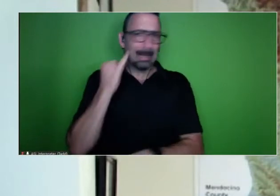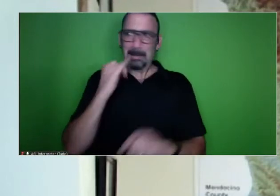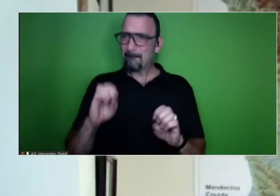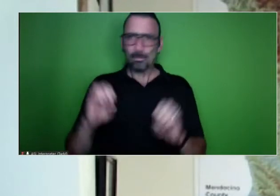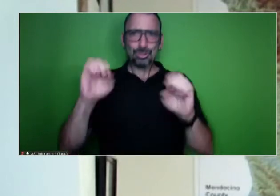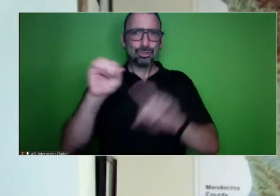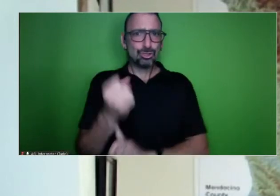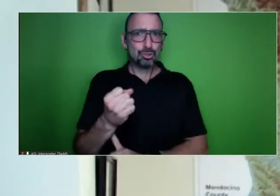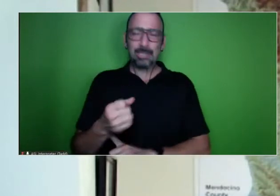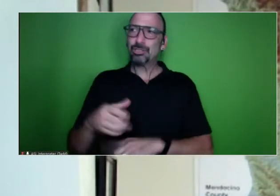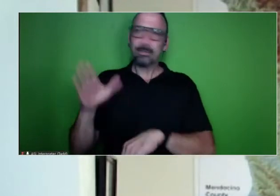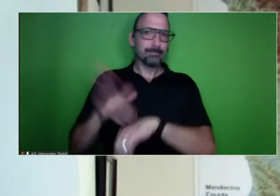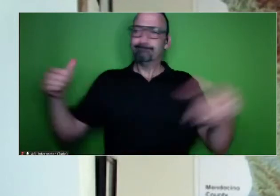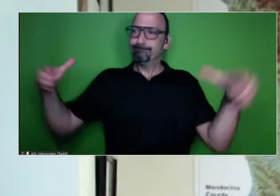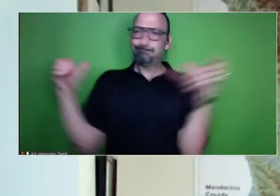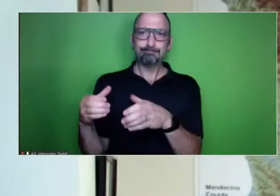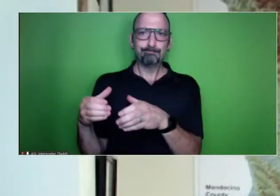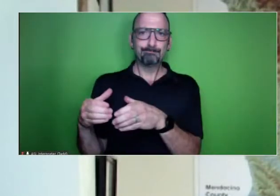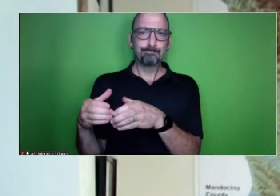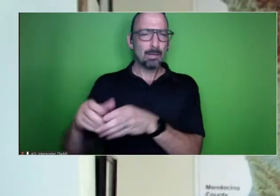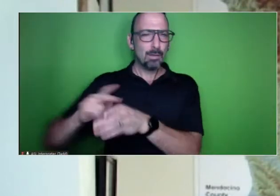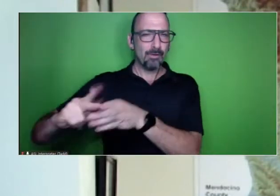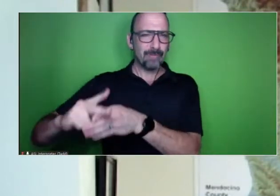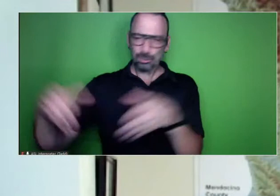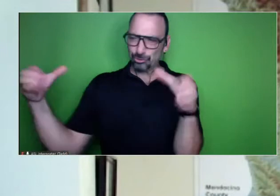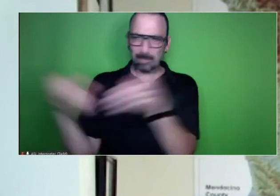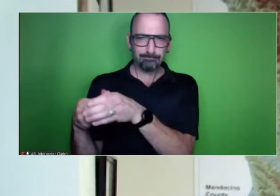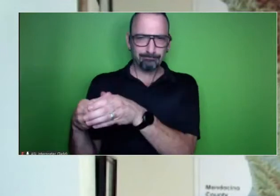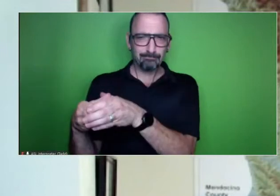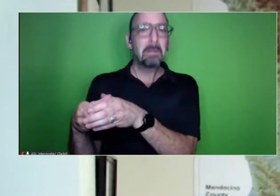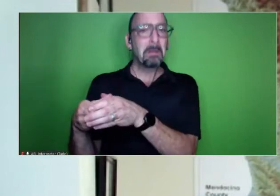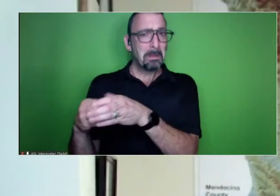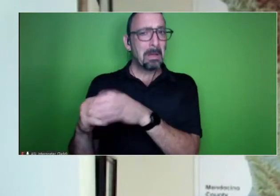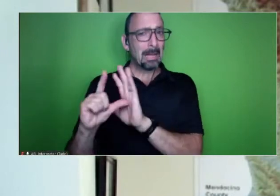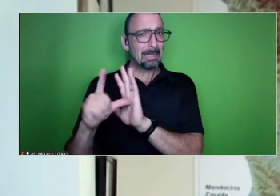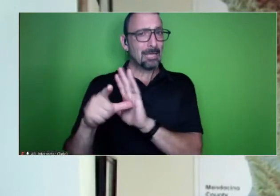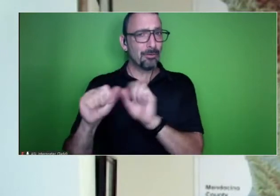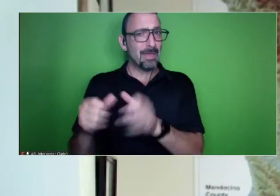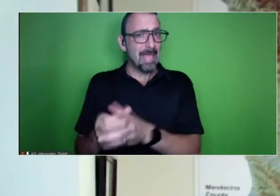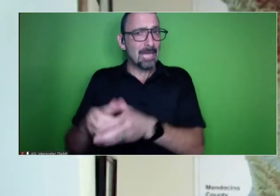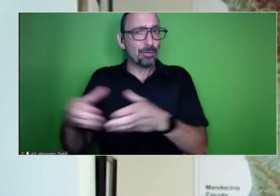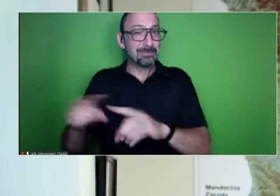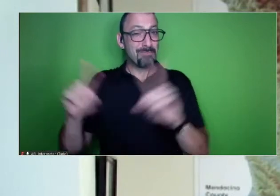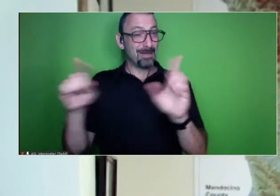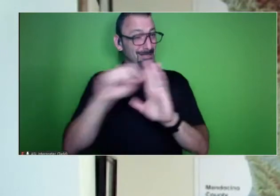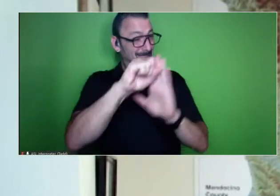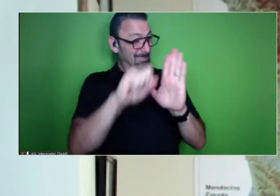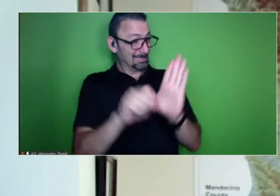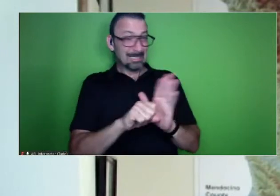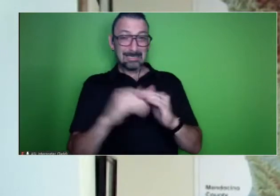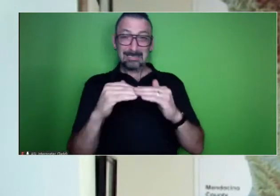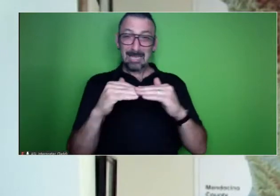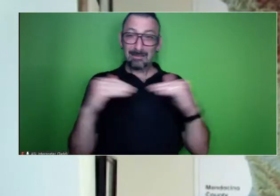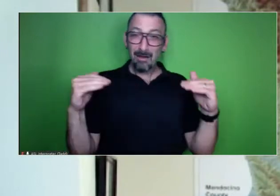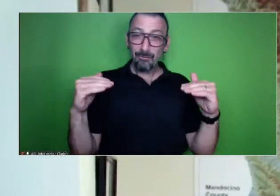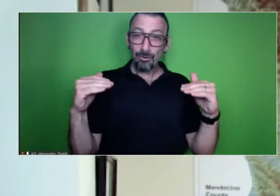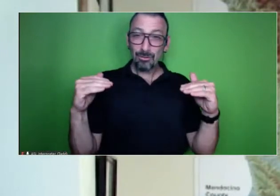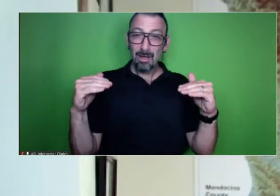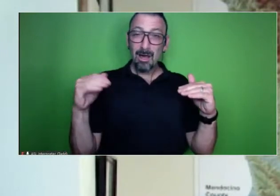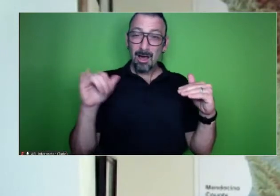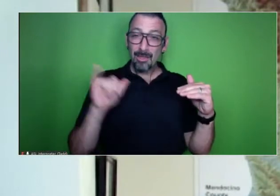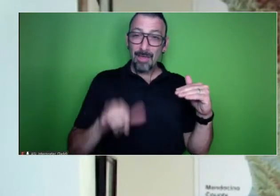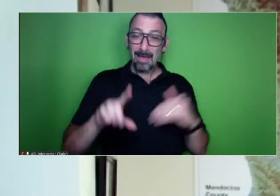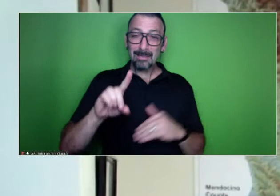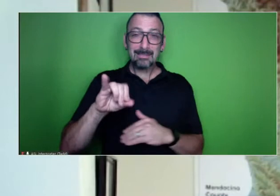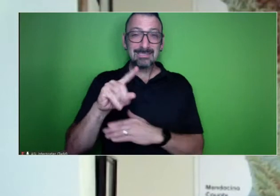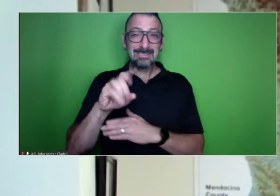situations. And they can increase that, but at this point at the state level, the disaster volunteer lists